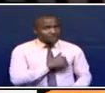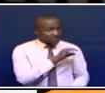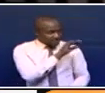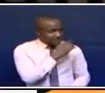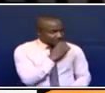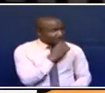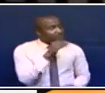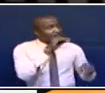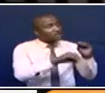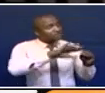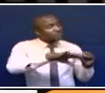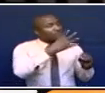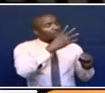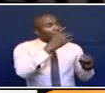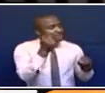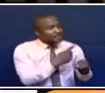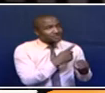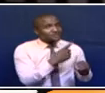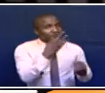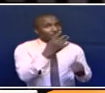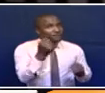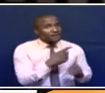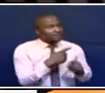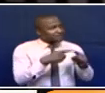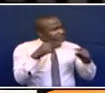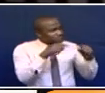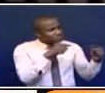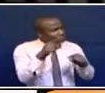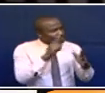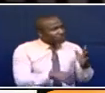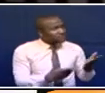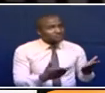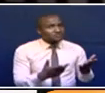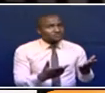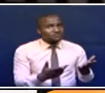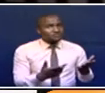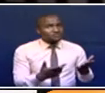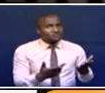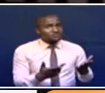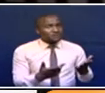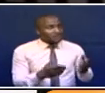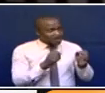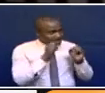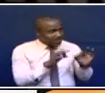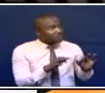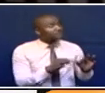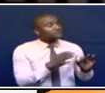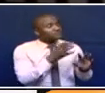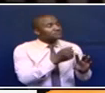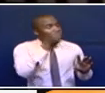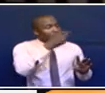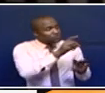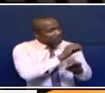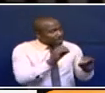is 4 months away, not 4 years away. Yeah, when is this you're fighting? Ah, what do you mean? When is this you? If they don't give it to you and you